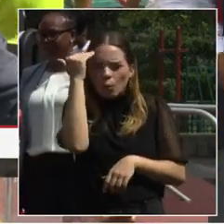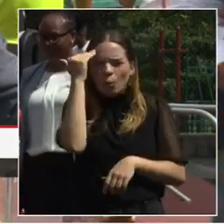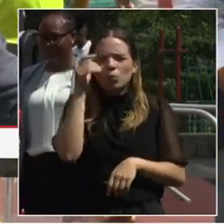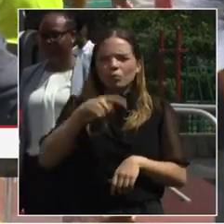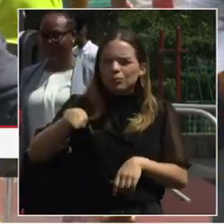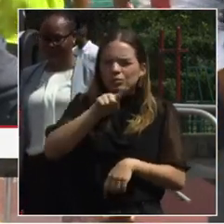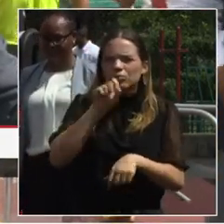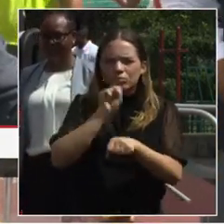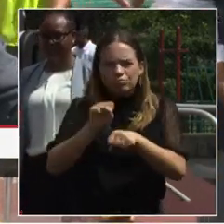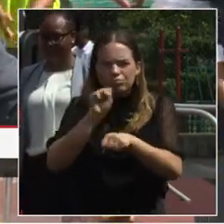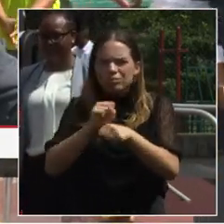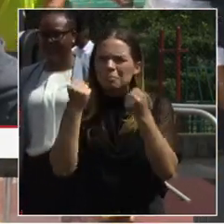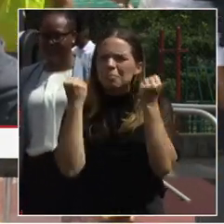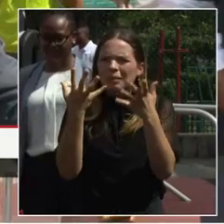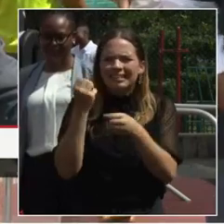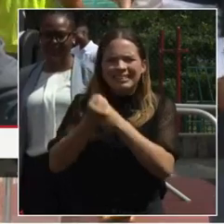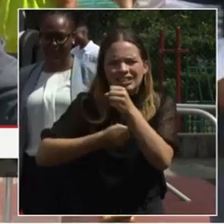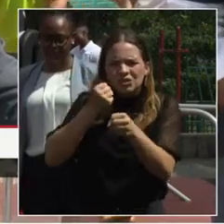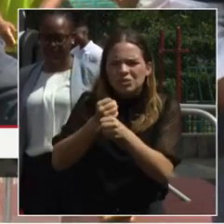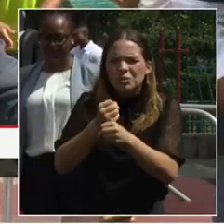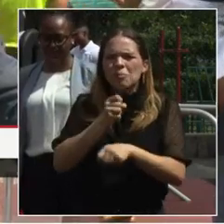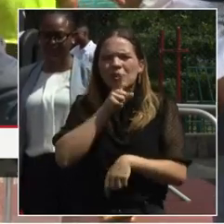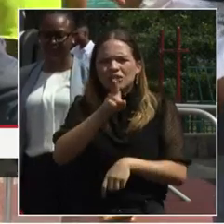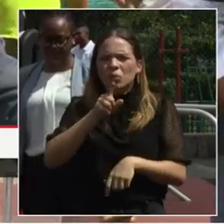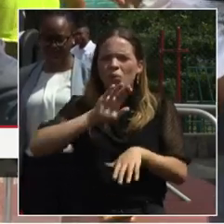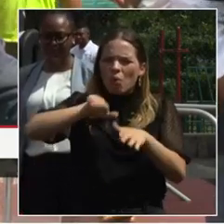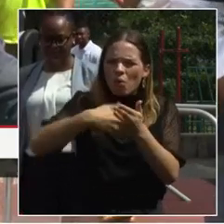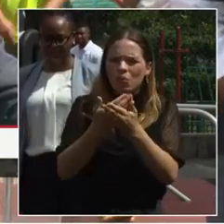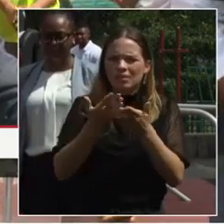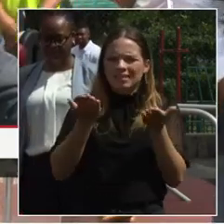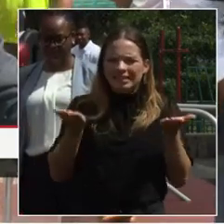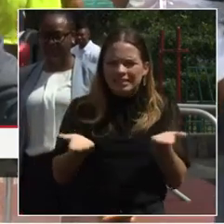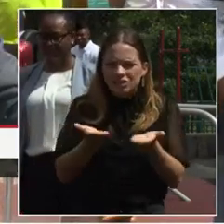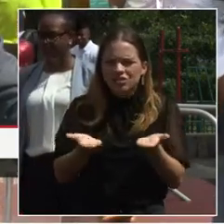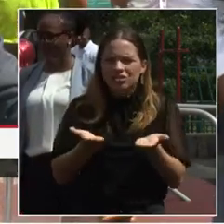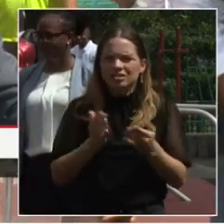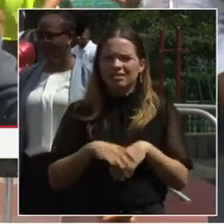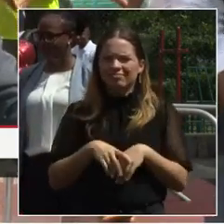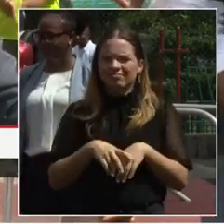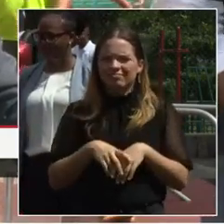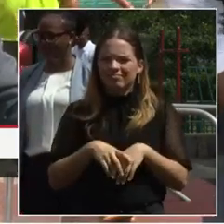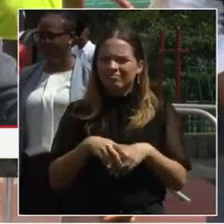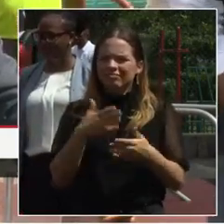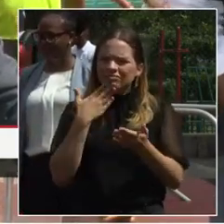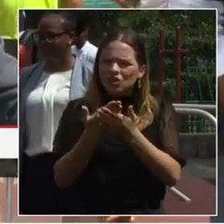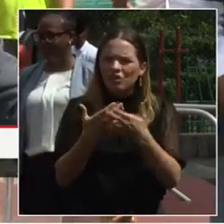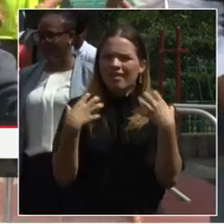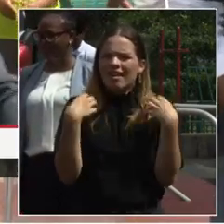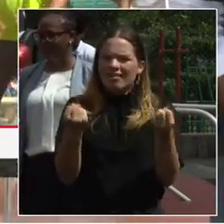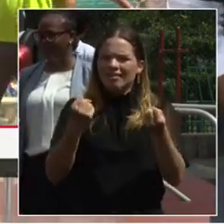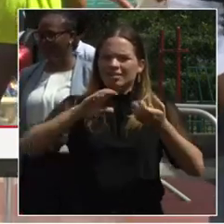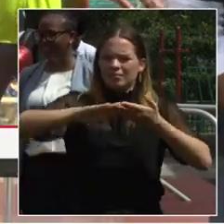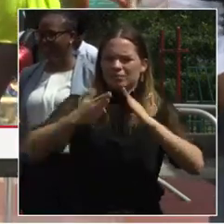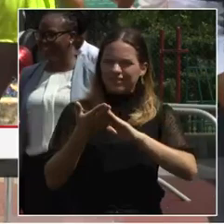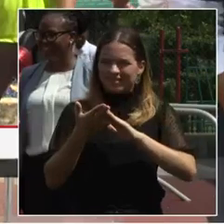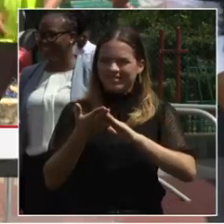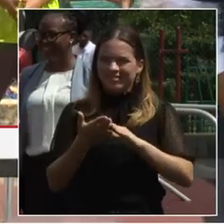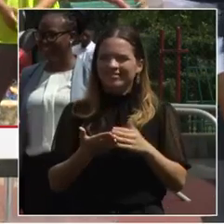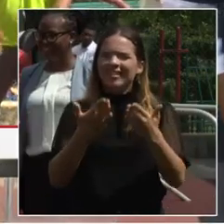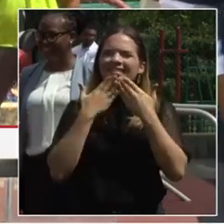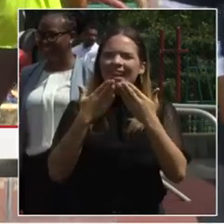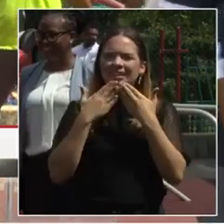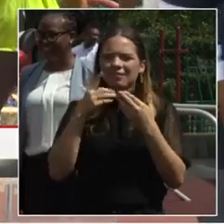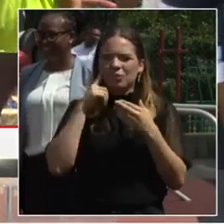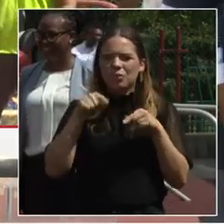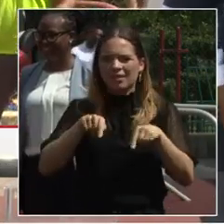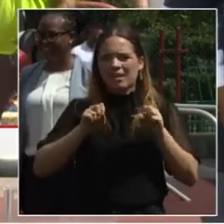decades to make sure that we have gotten to the place that we are as a prosperous city across this nation. So thank you all for giving me the opportunity to be here with you all